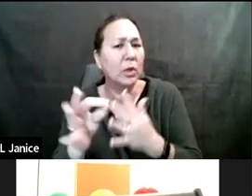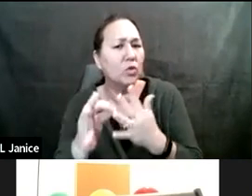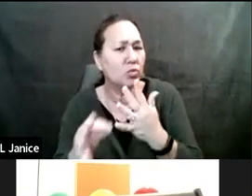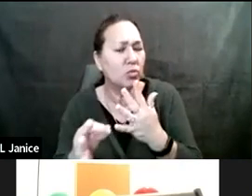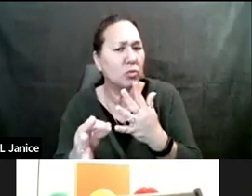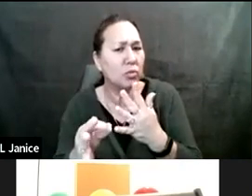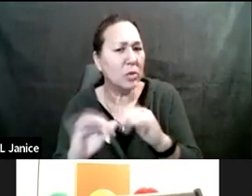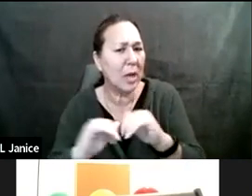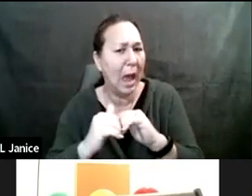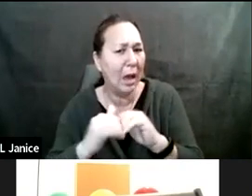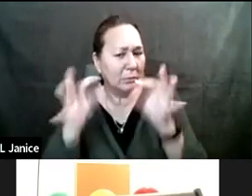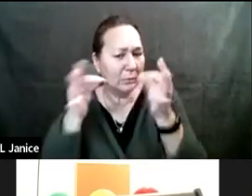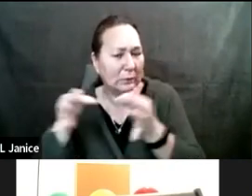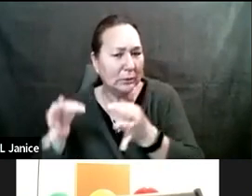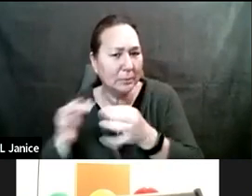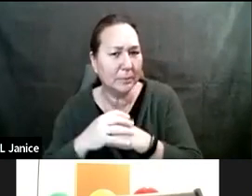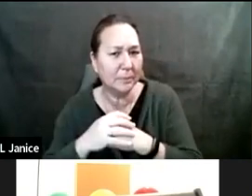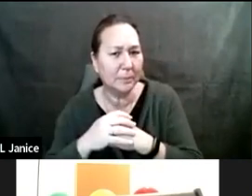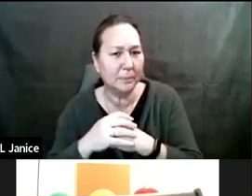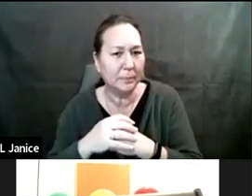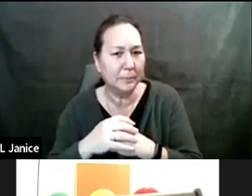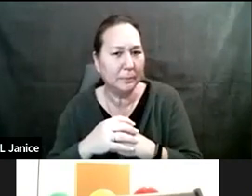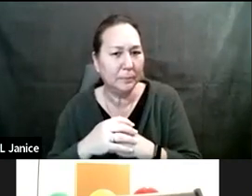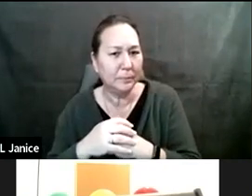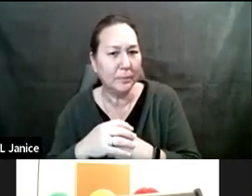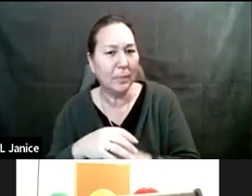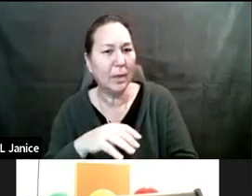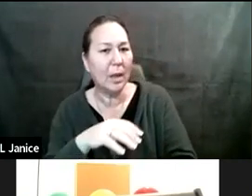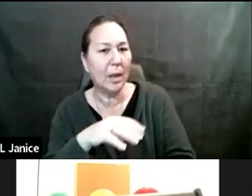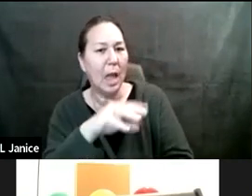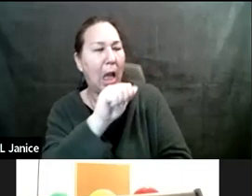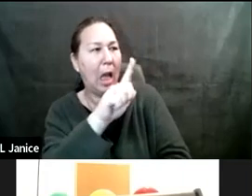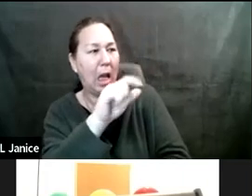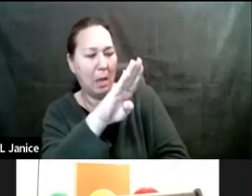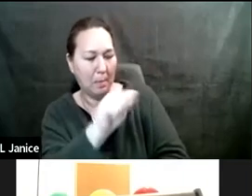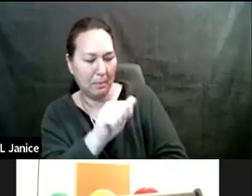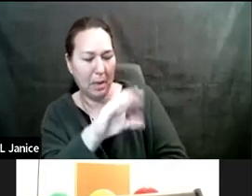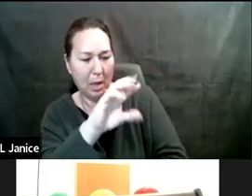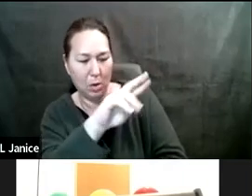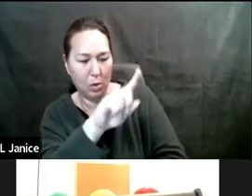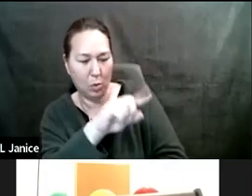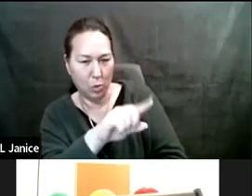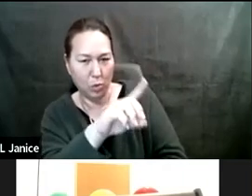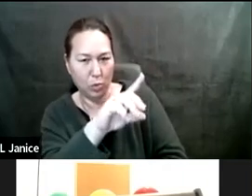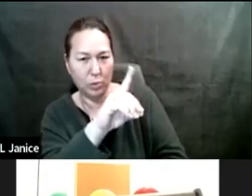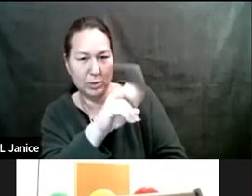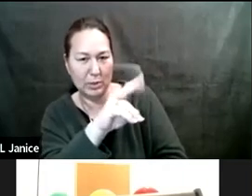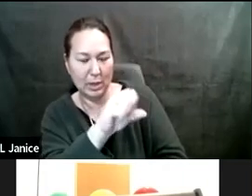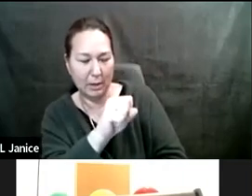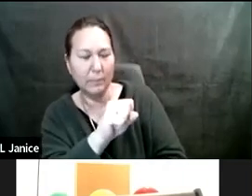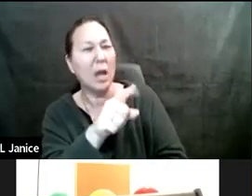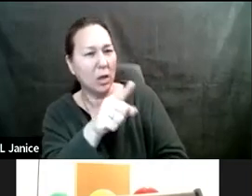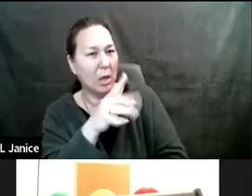yes so um there are the 1300 students which you um discussed earlier